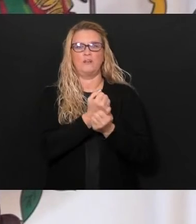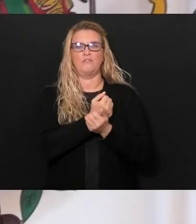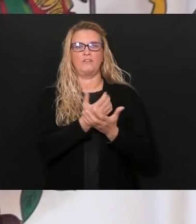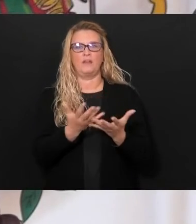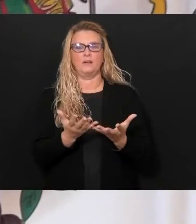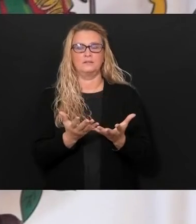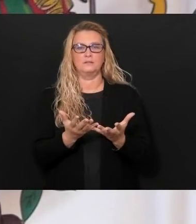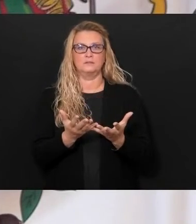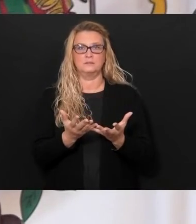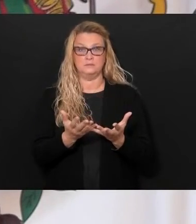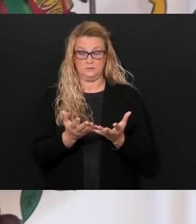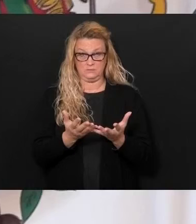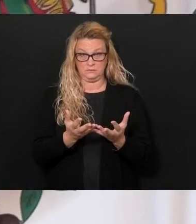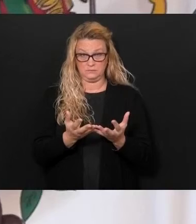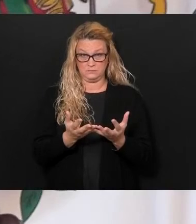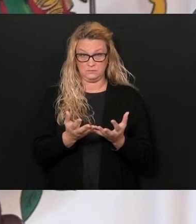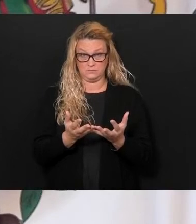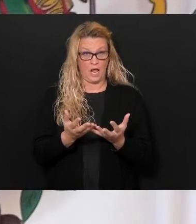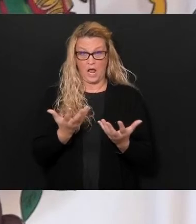Well, who wants to do that?